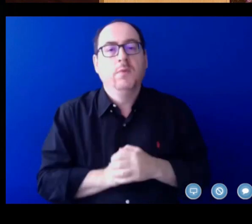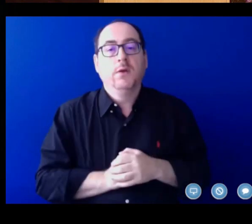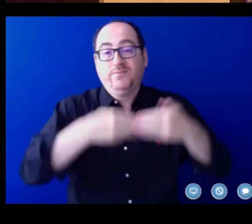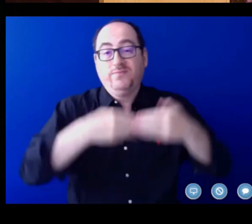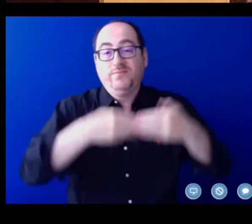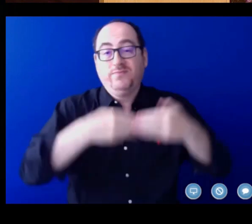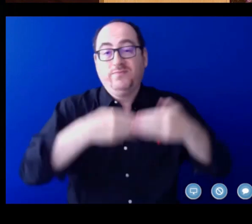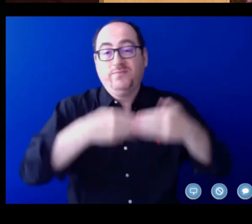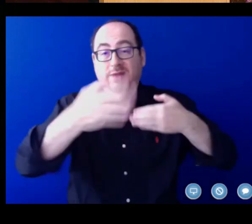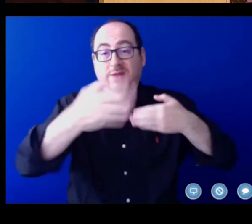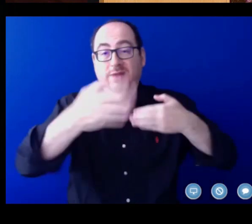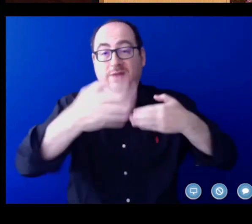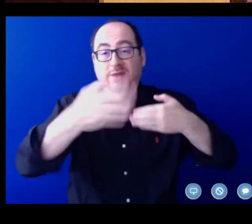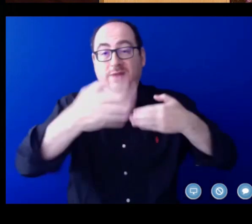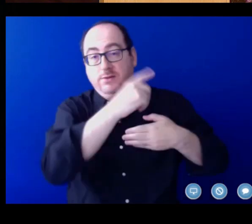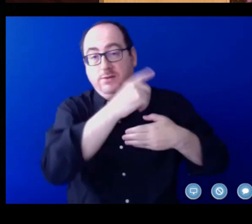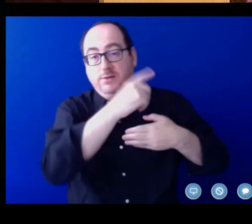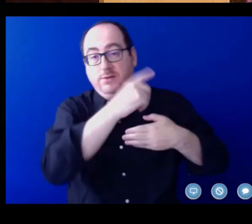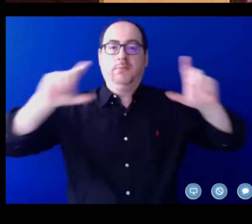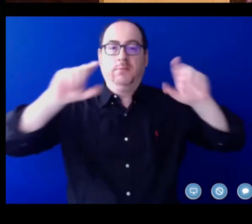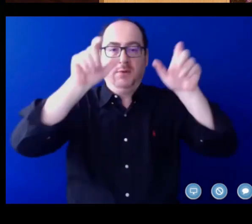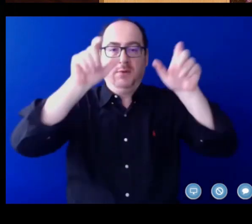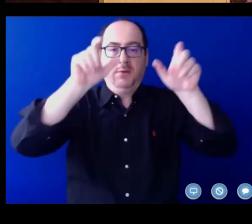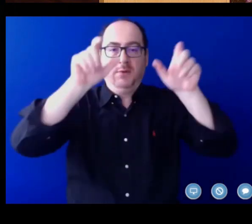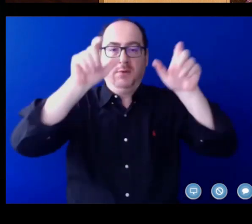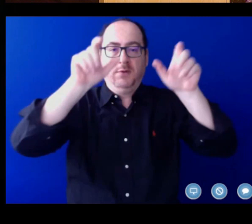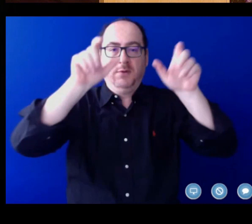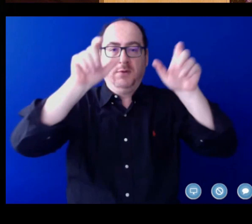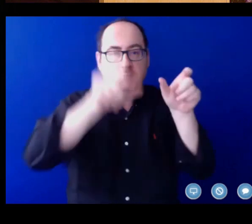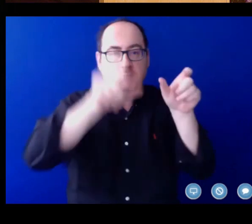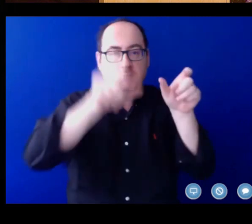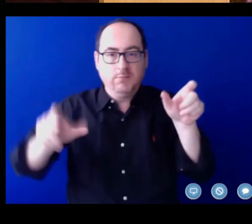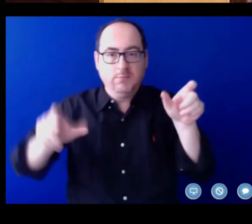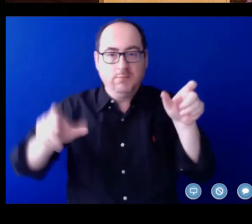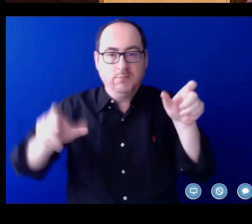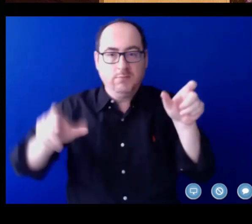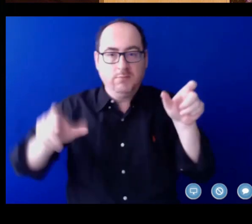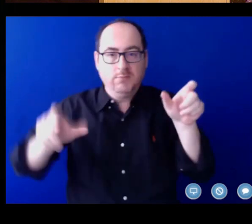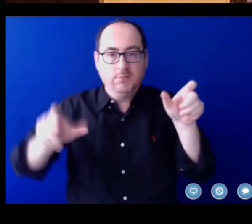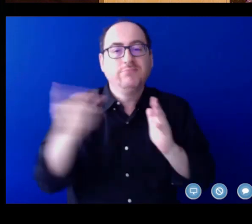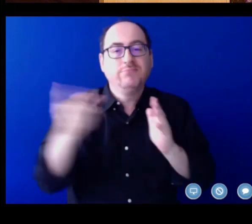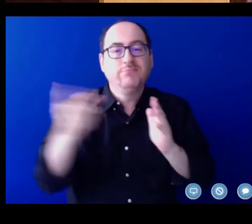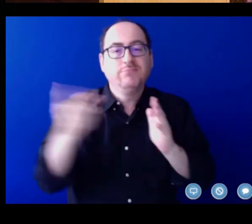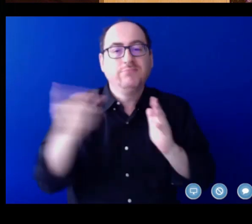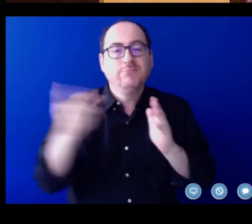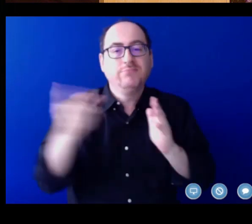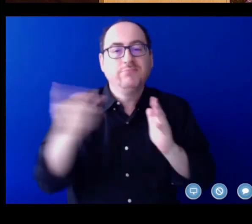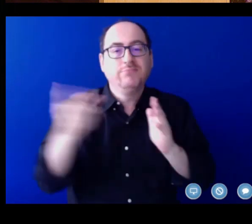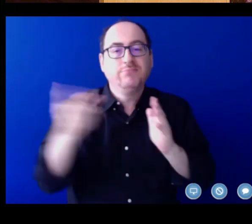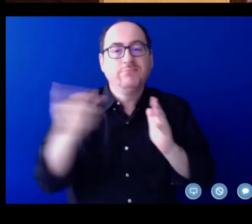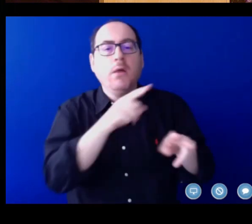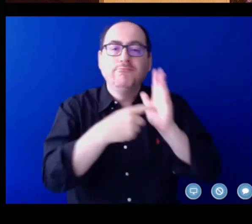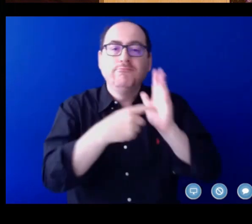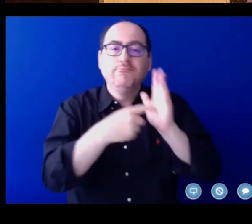regimes to destroy both the bodies and minds of the individual, their connections to their families, and often the spirit and fabric of their